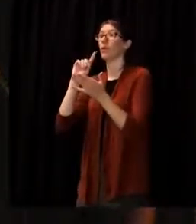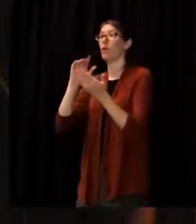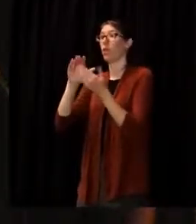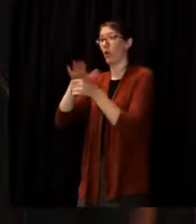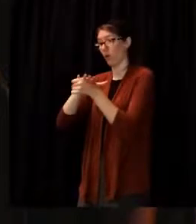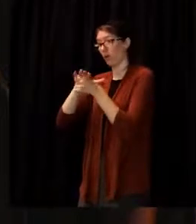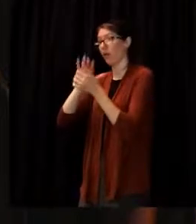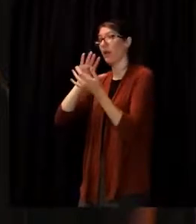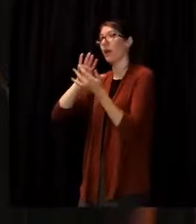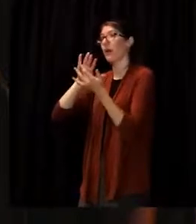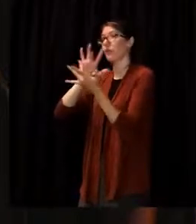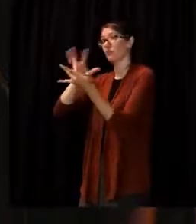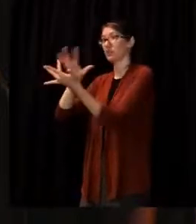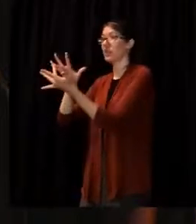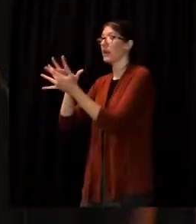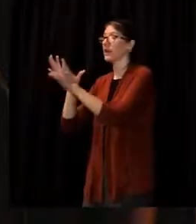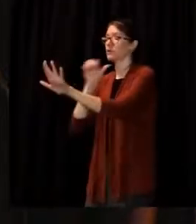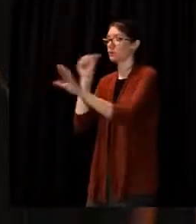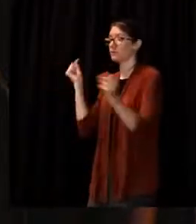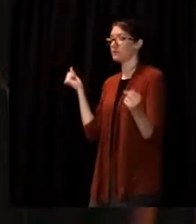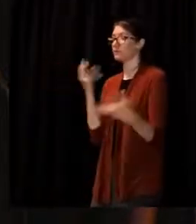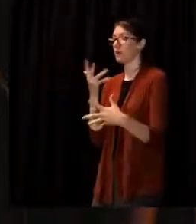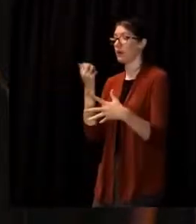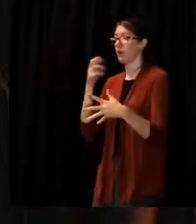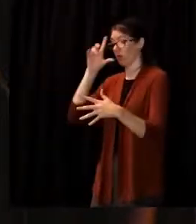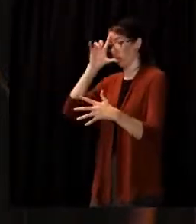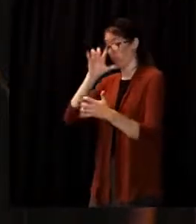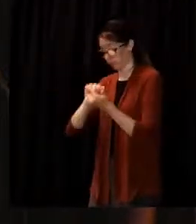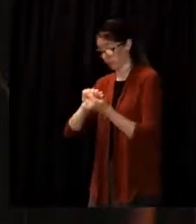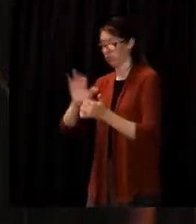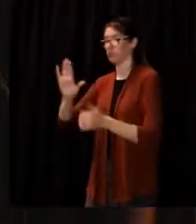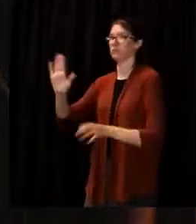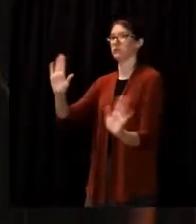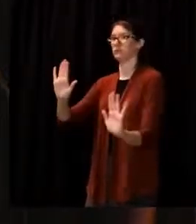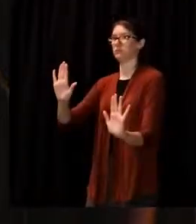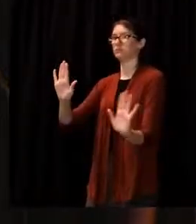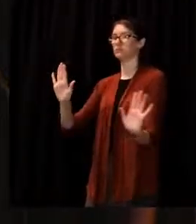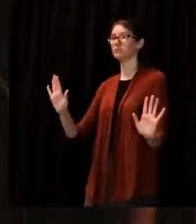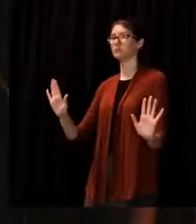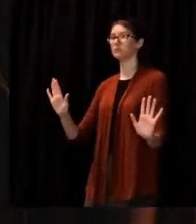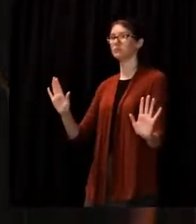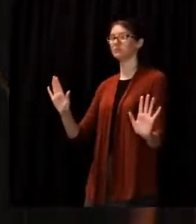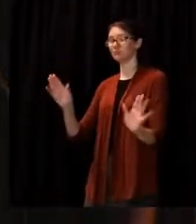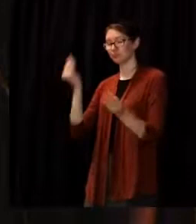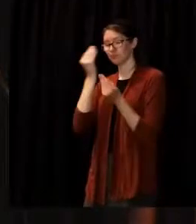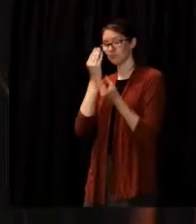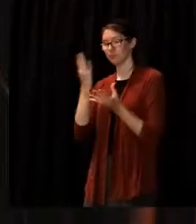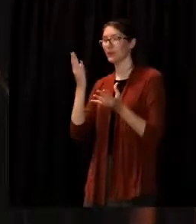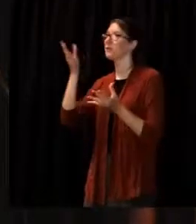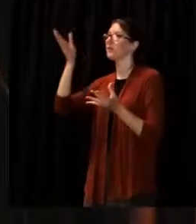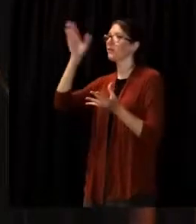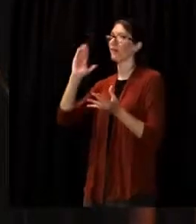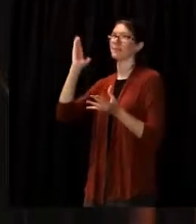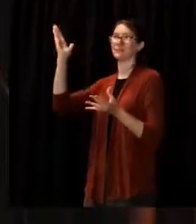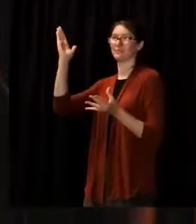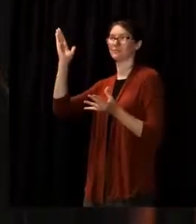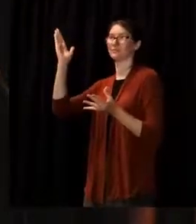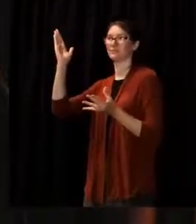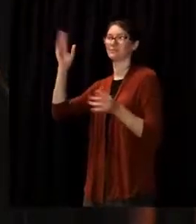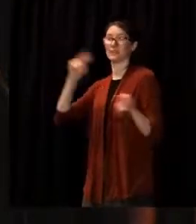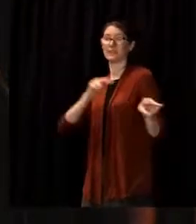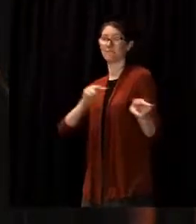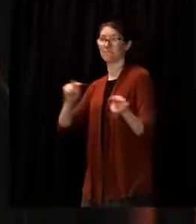before anybody here freaks out or faints, let me just say this. The eyes of the Lord have already found for